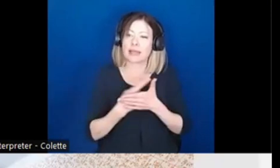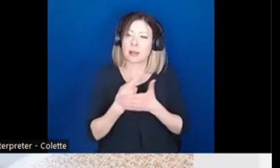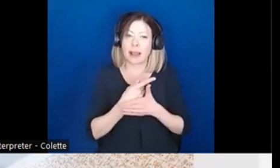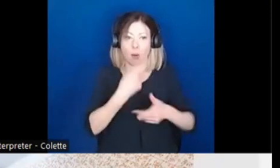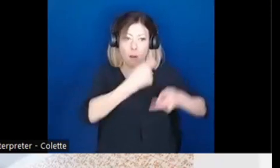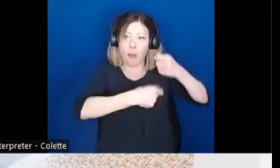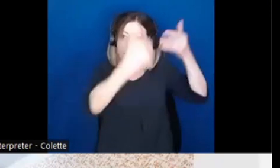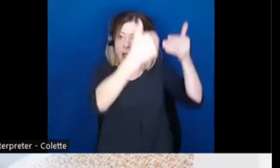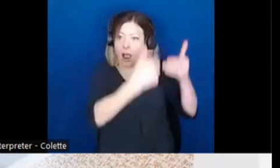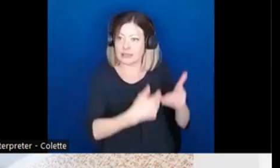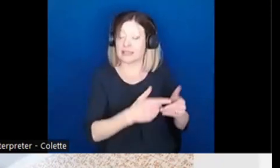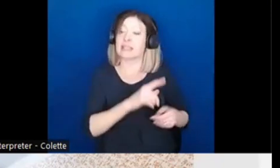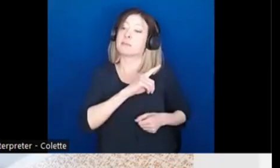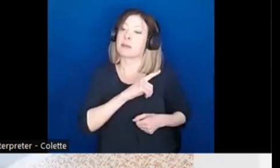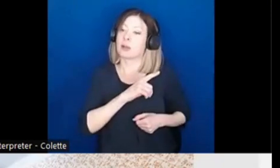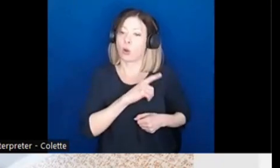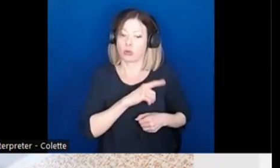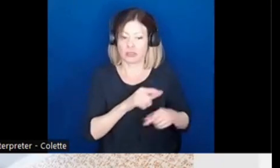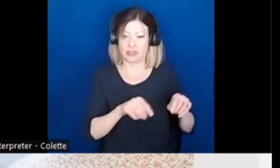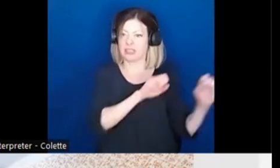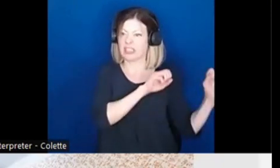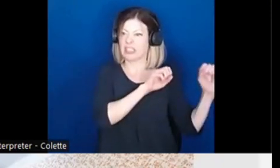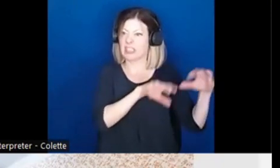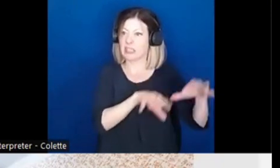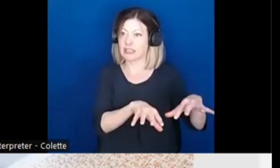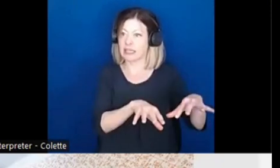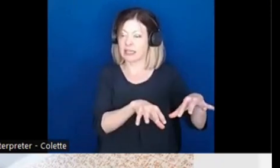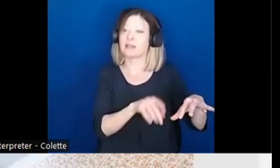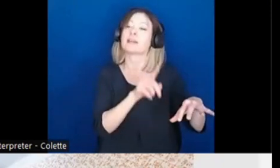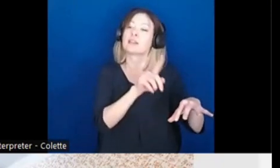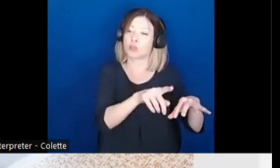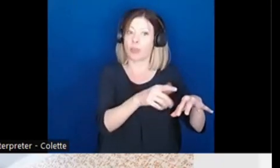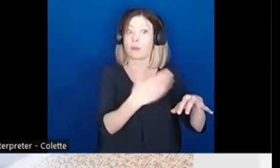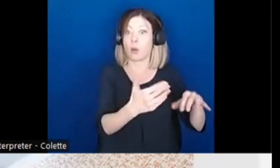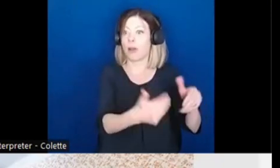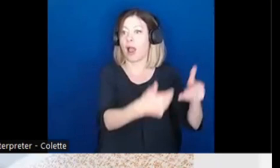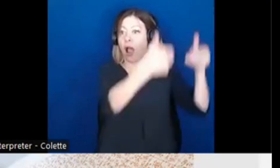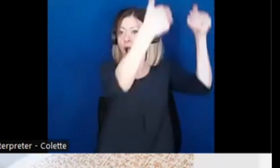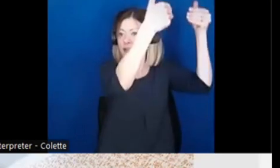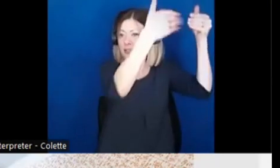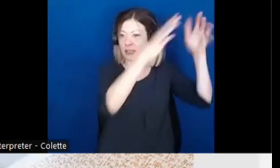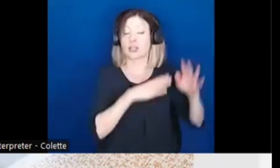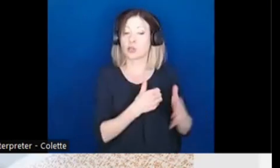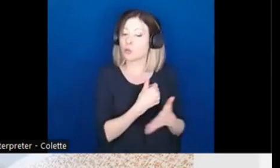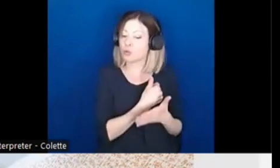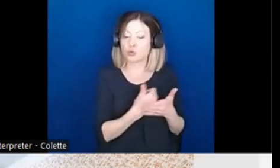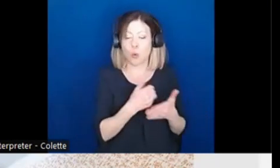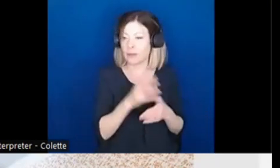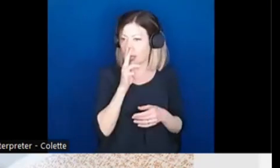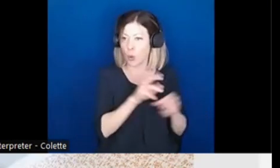very sunny, but the blinds are up, so we don't normally see it as sunny as it would be sometimes.